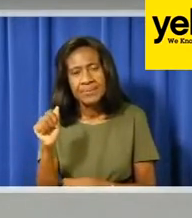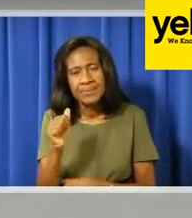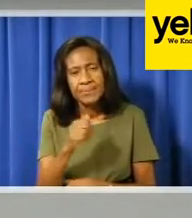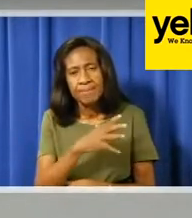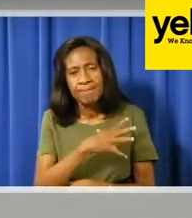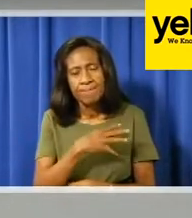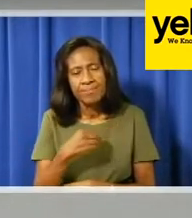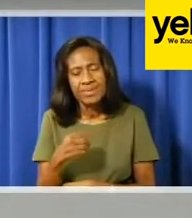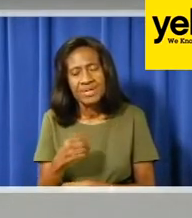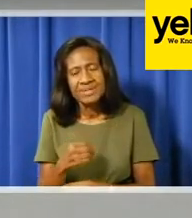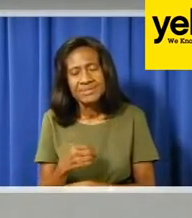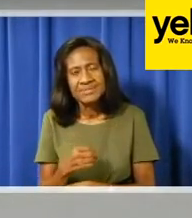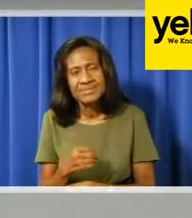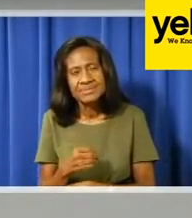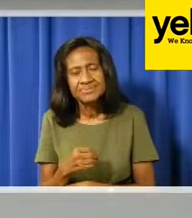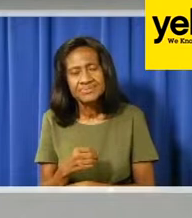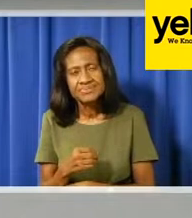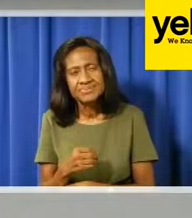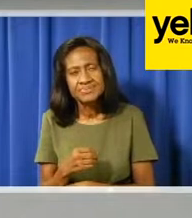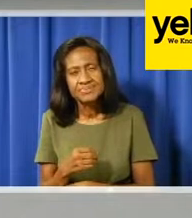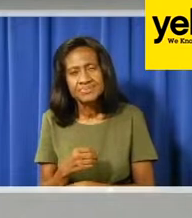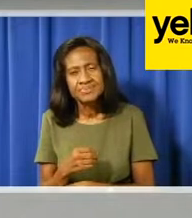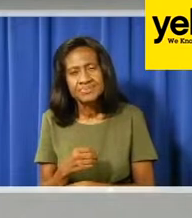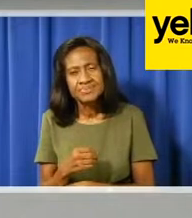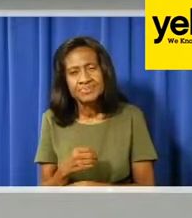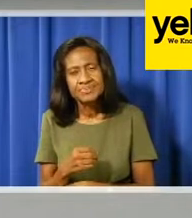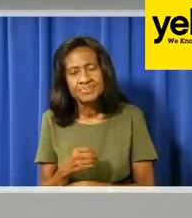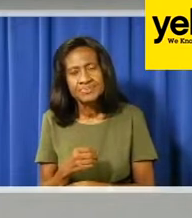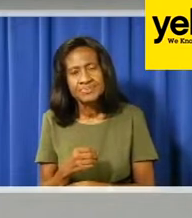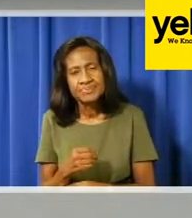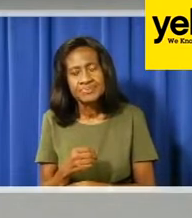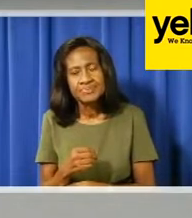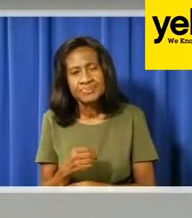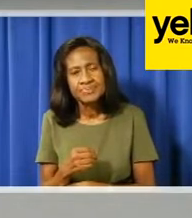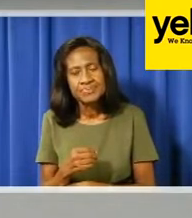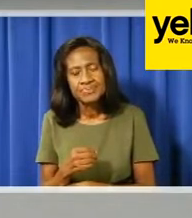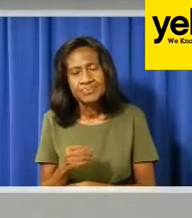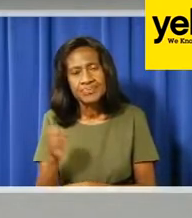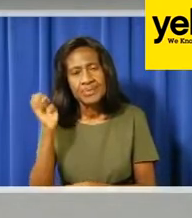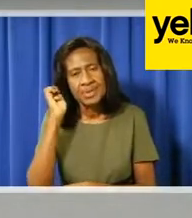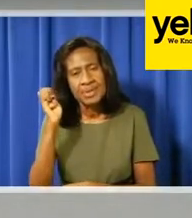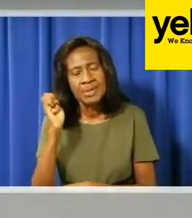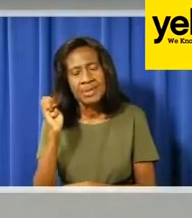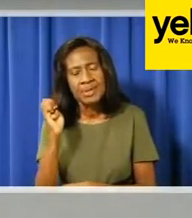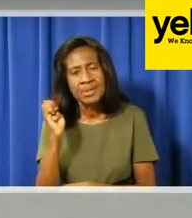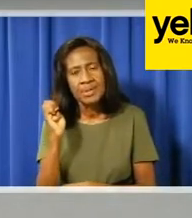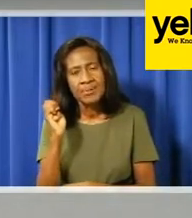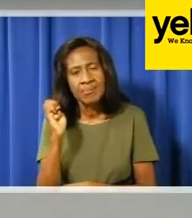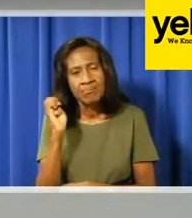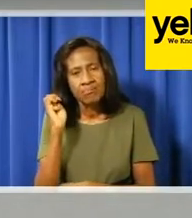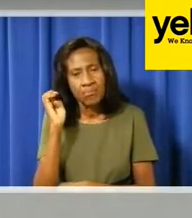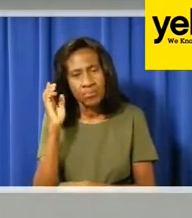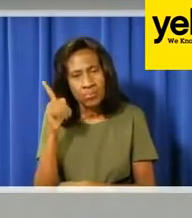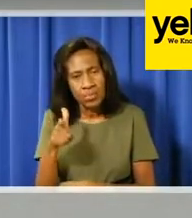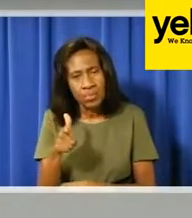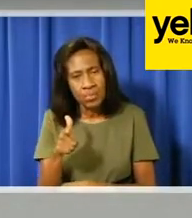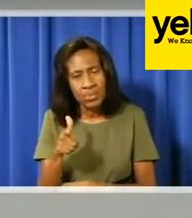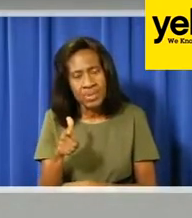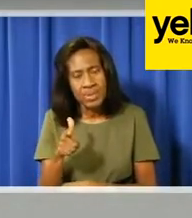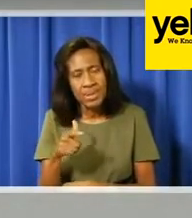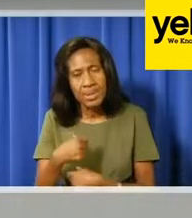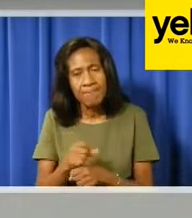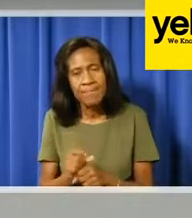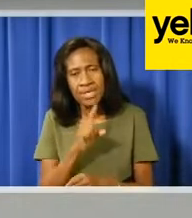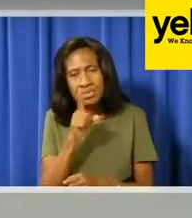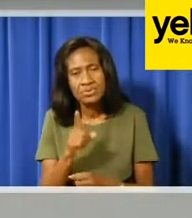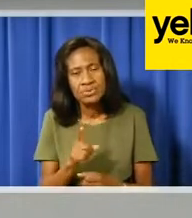I intend to exercise the special circumstances or exceptional circumstances provision of the Constitution to provide shorter